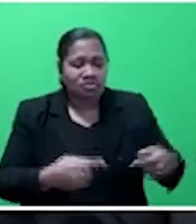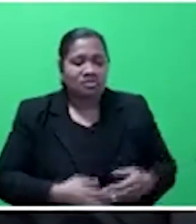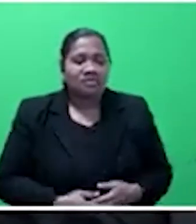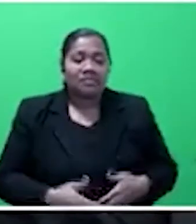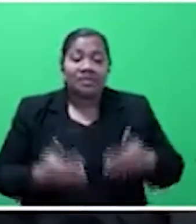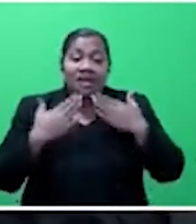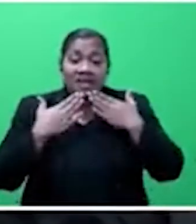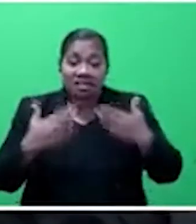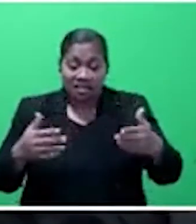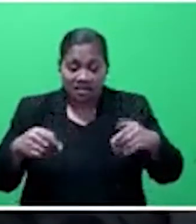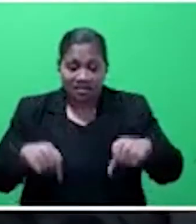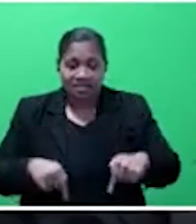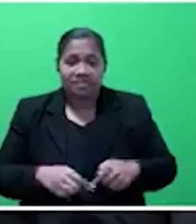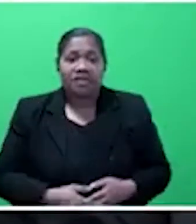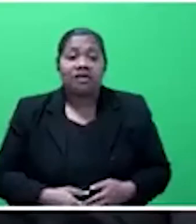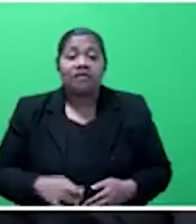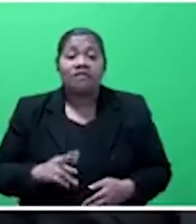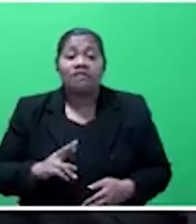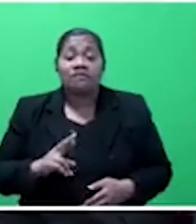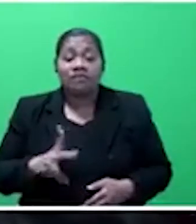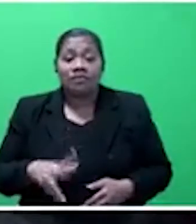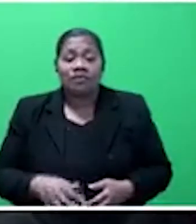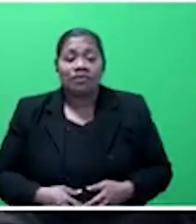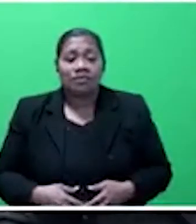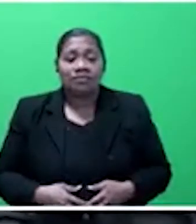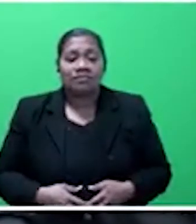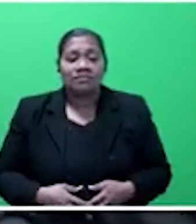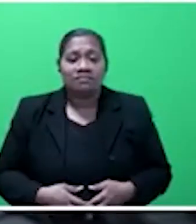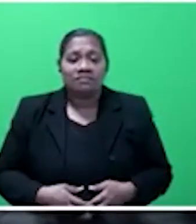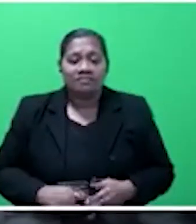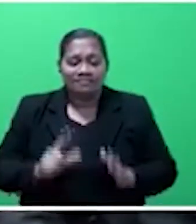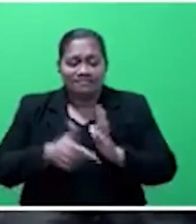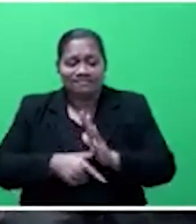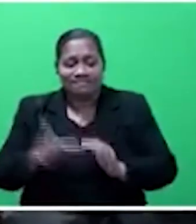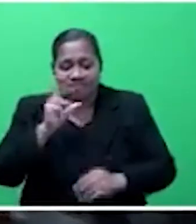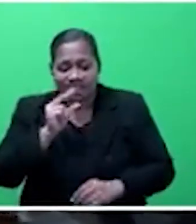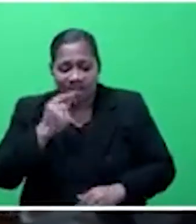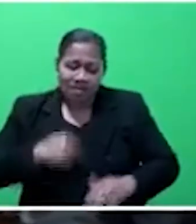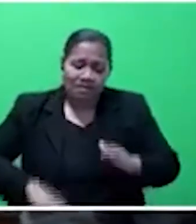August House for the privilege to speak, and I fully support the motion to approve